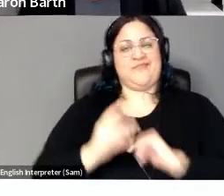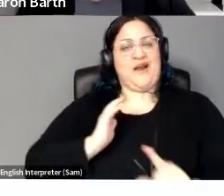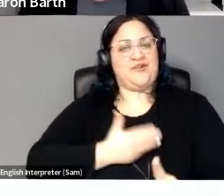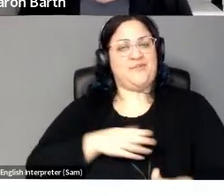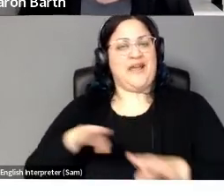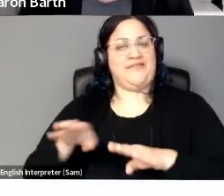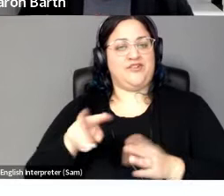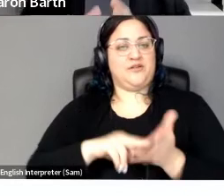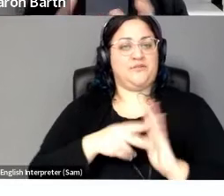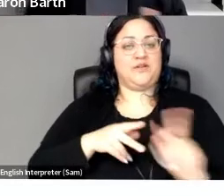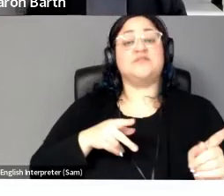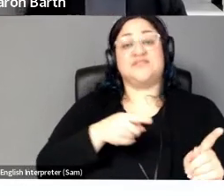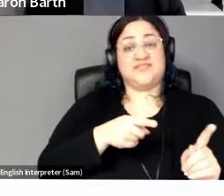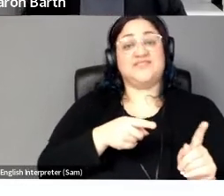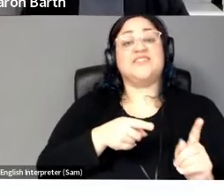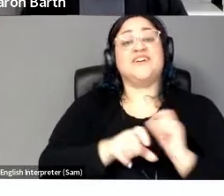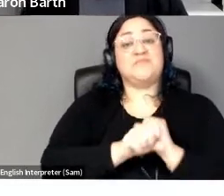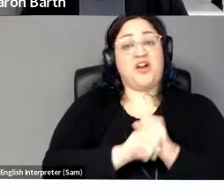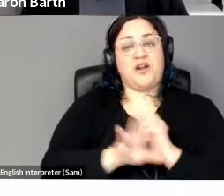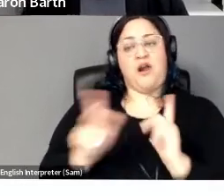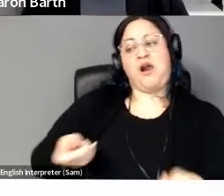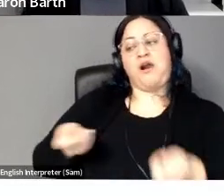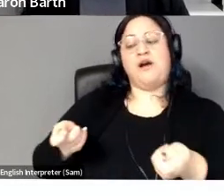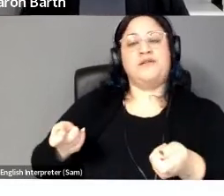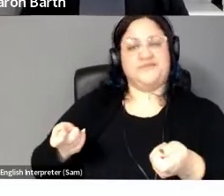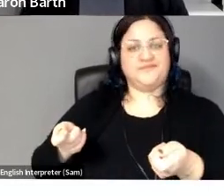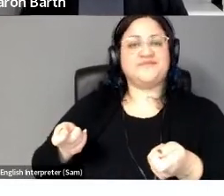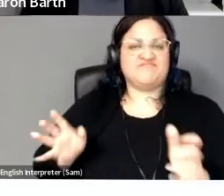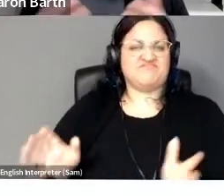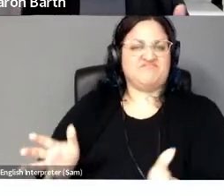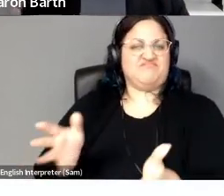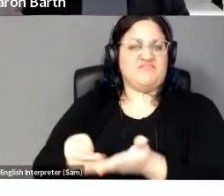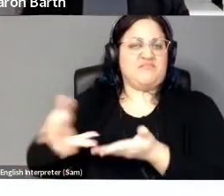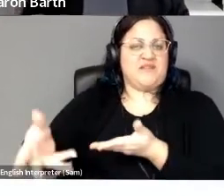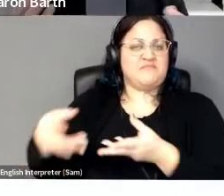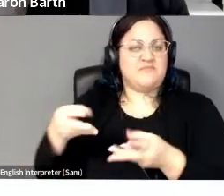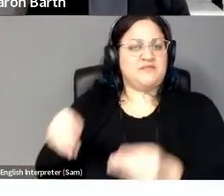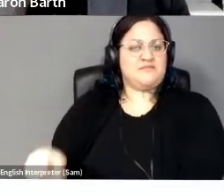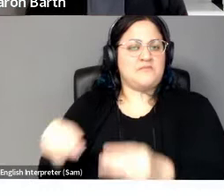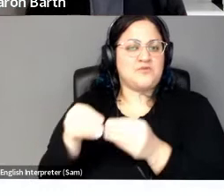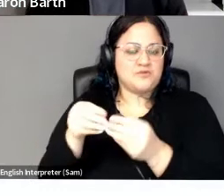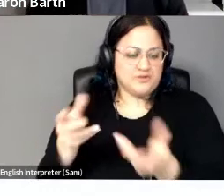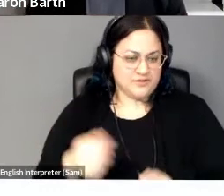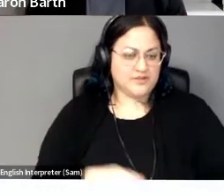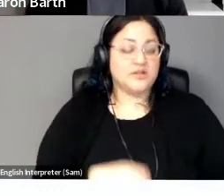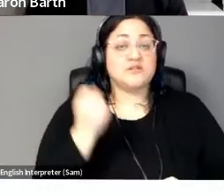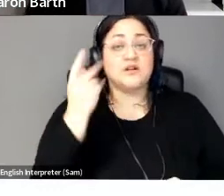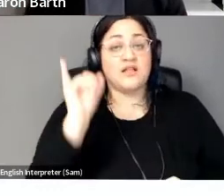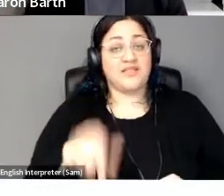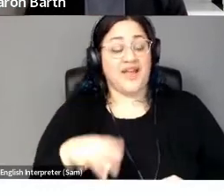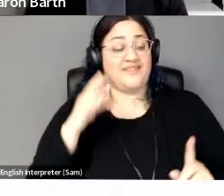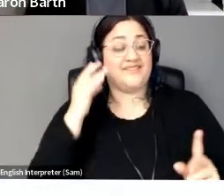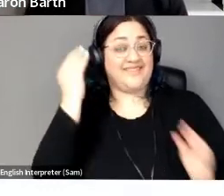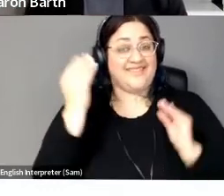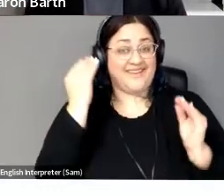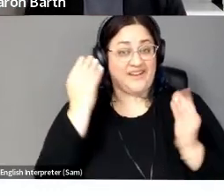minutes of education about these facts show us, right? Once you're educated about these thinking facts,